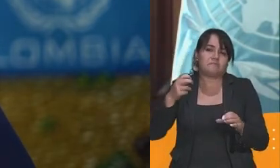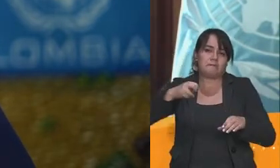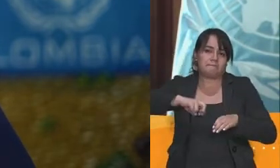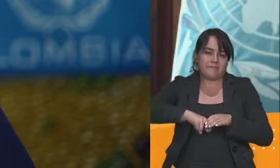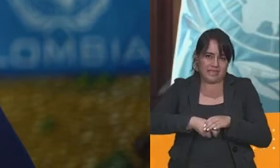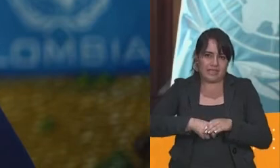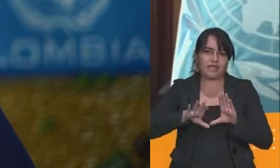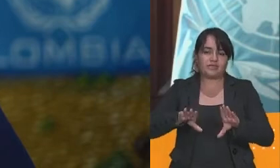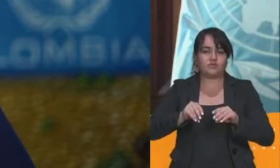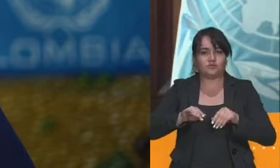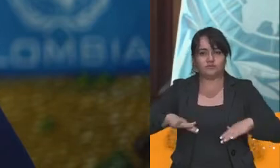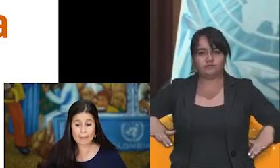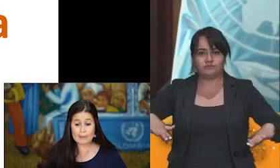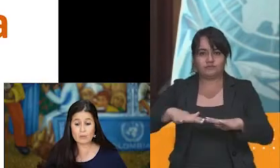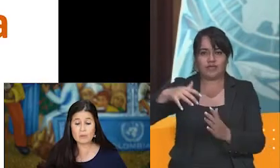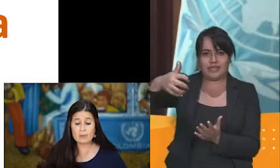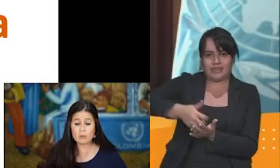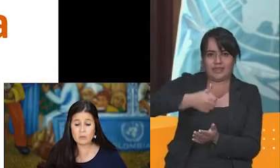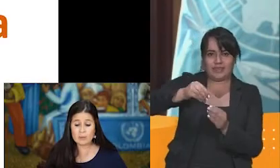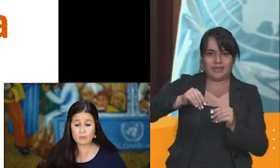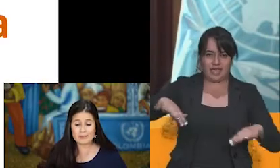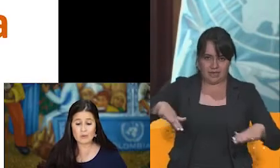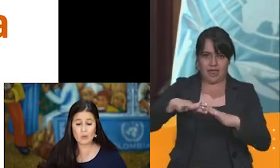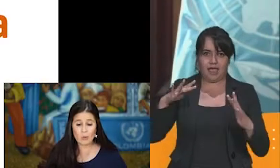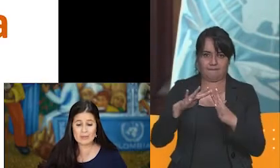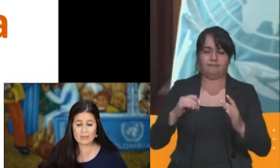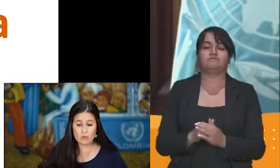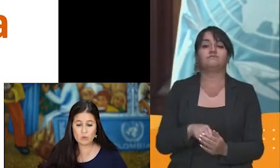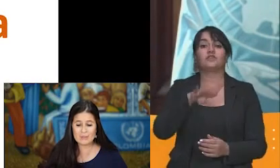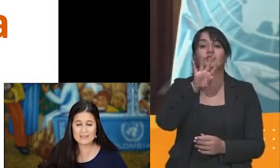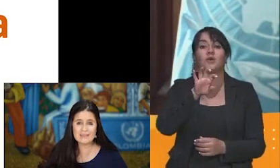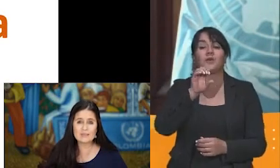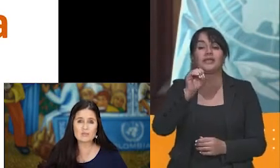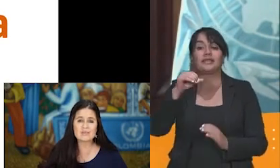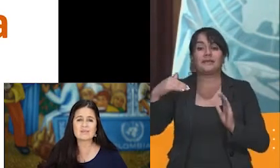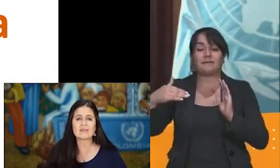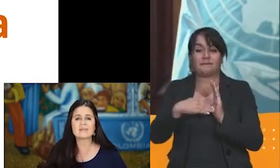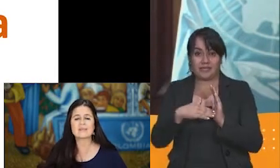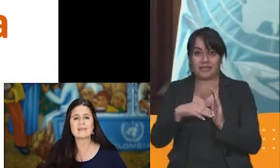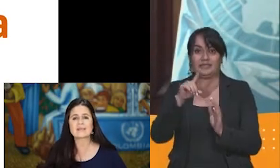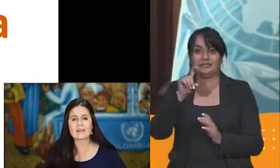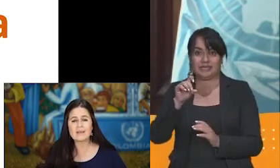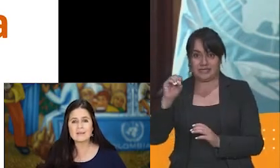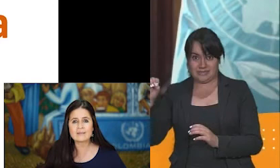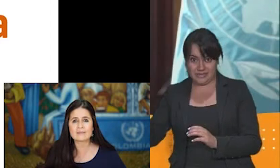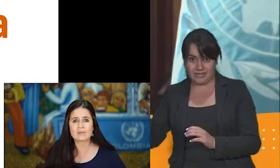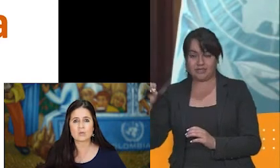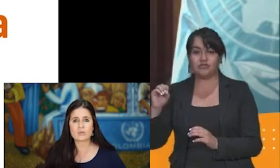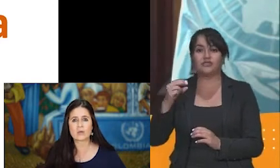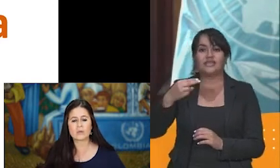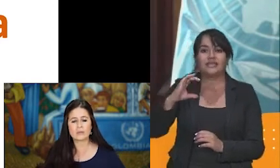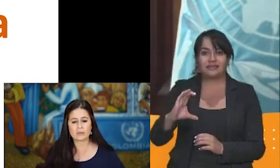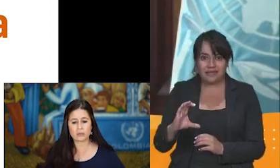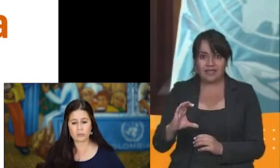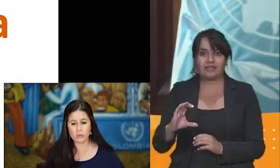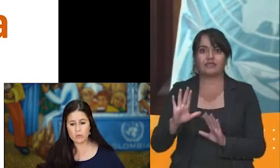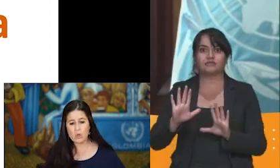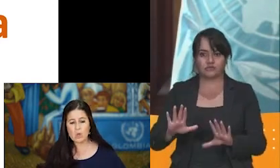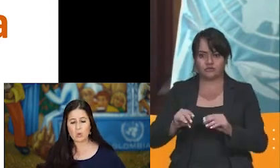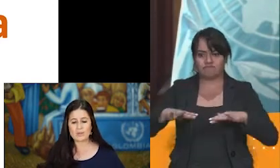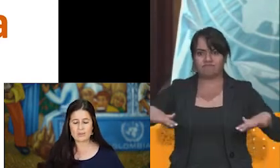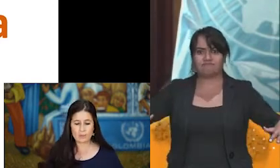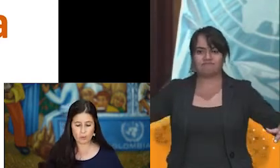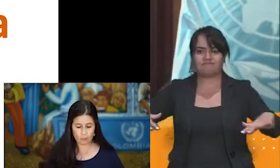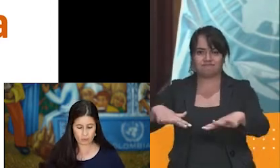of this machinery in the earth is 98,567 hectares that were found in the territory with this type of